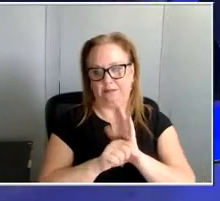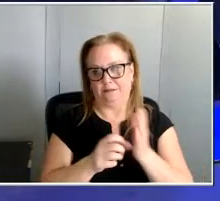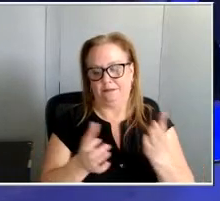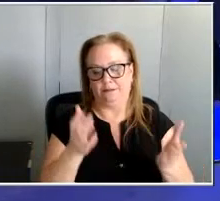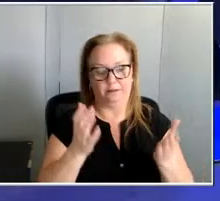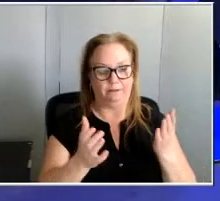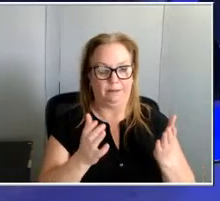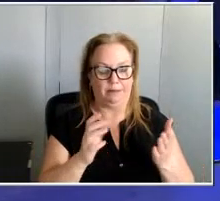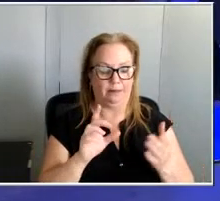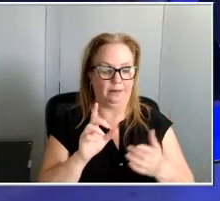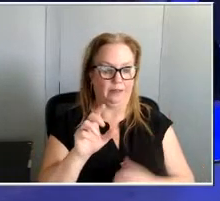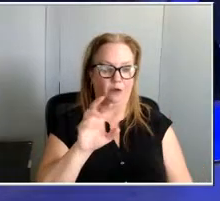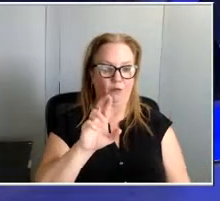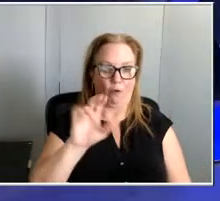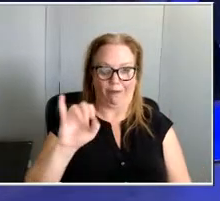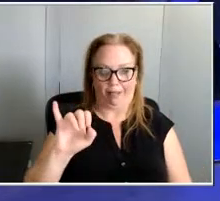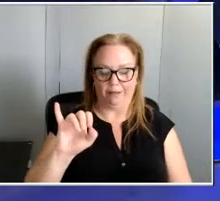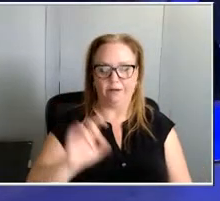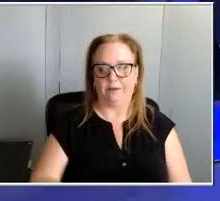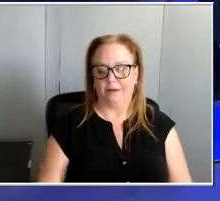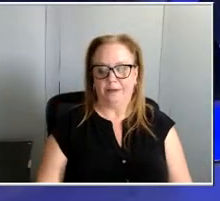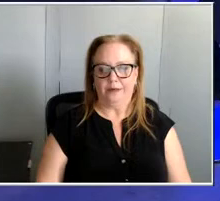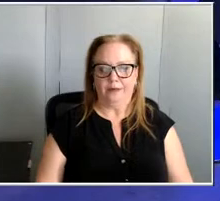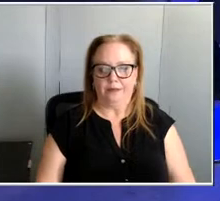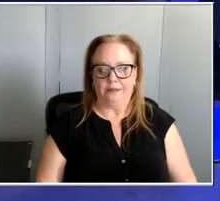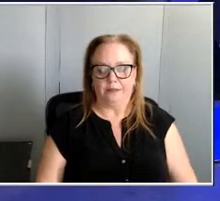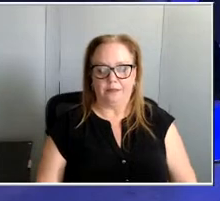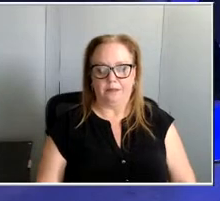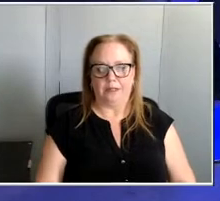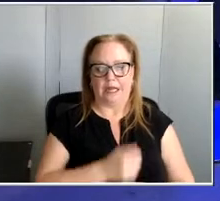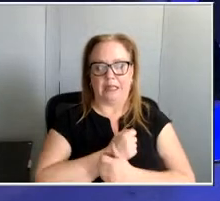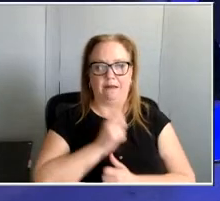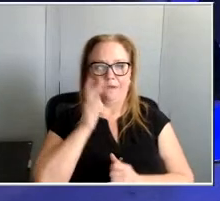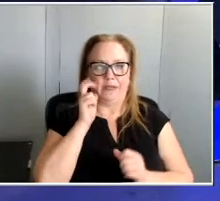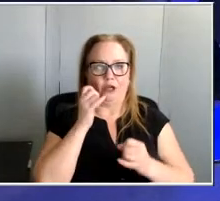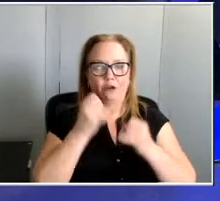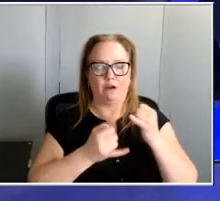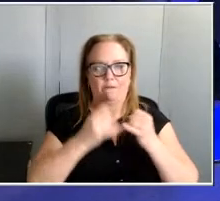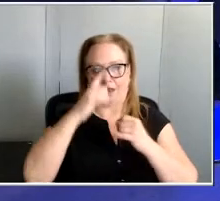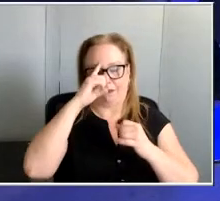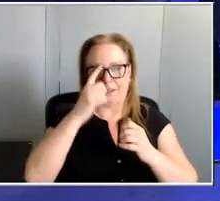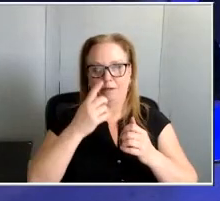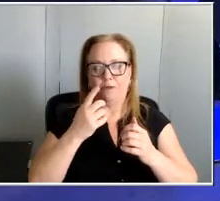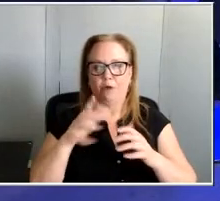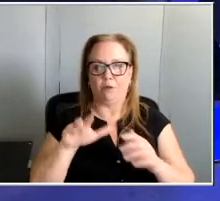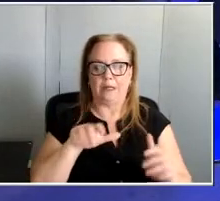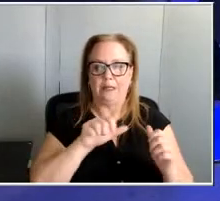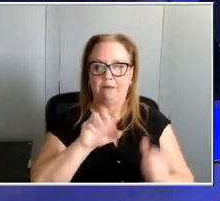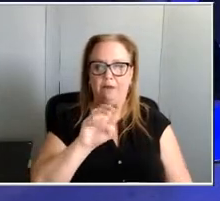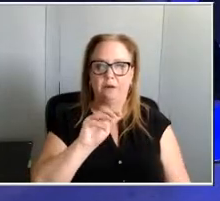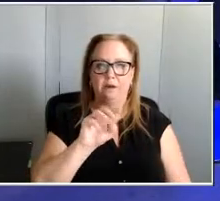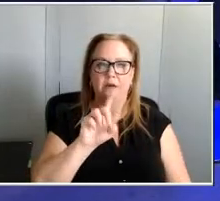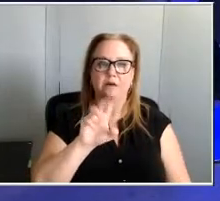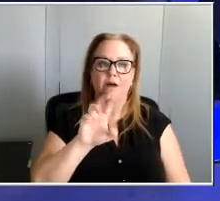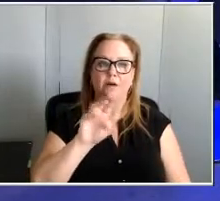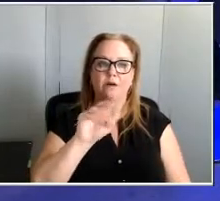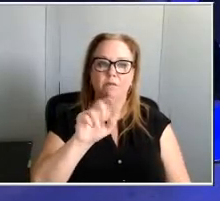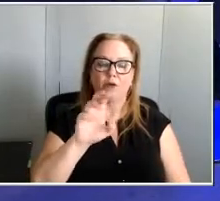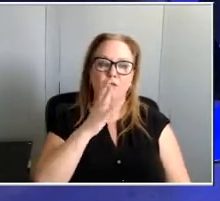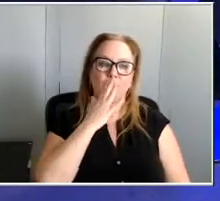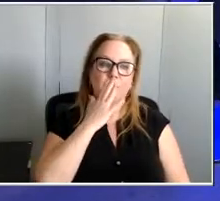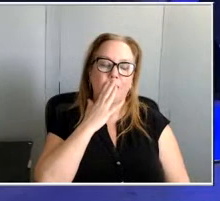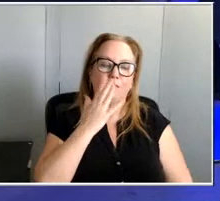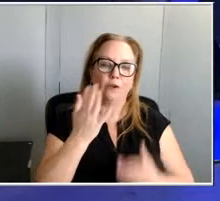dense state, Rhode Island or what have you. I'd love to hear your final thoughts before we go. And Dr. Mosier, first of all, thank you for your service to the